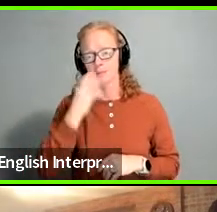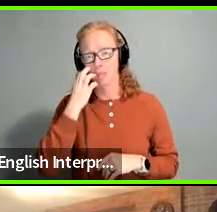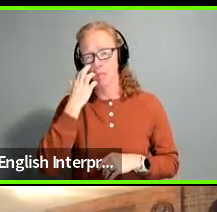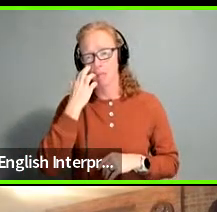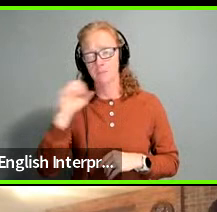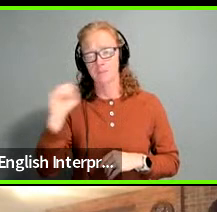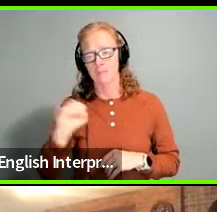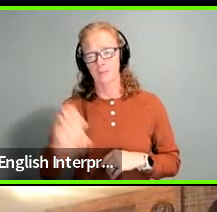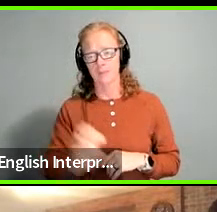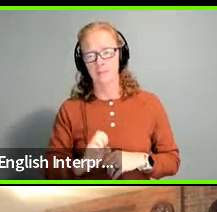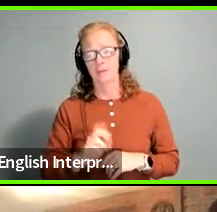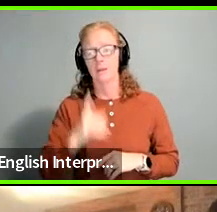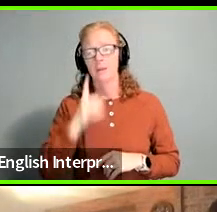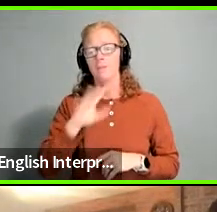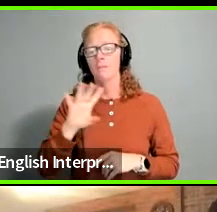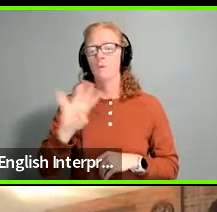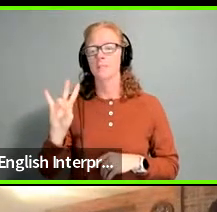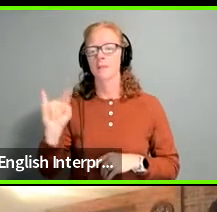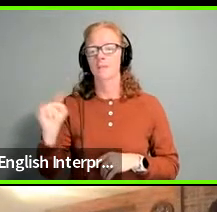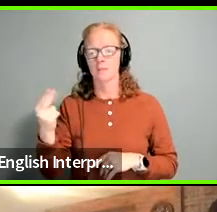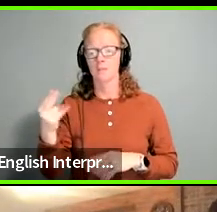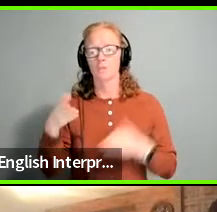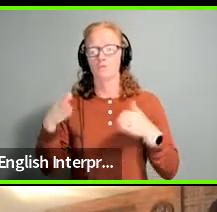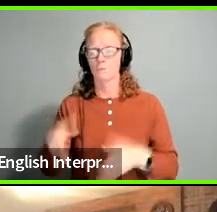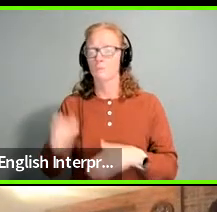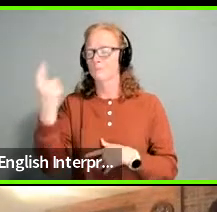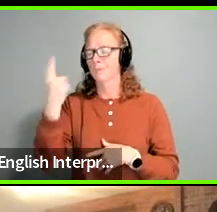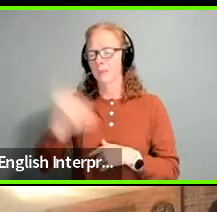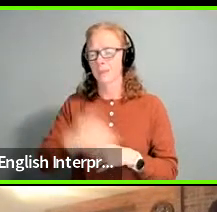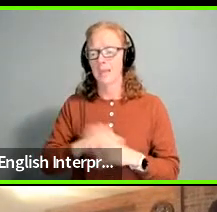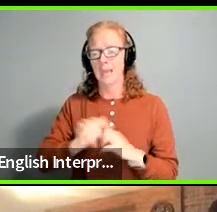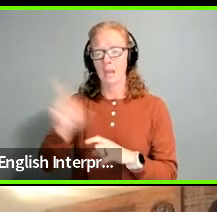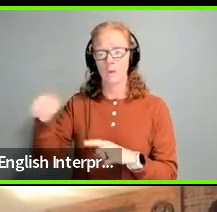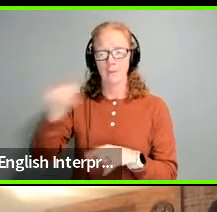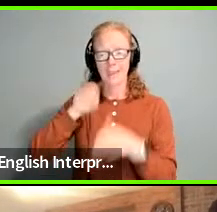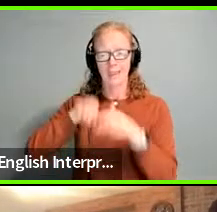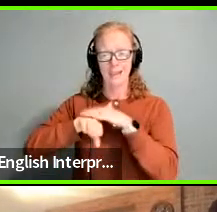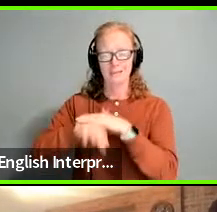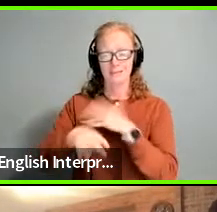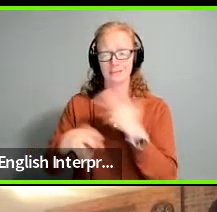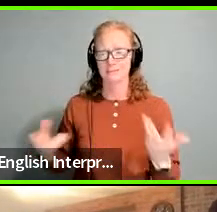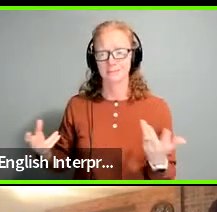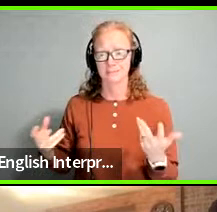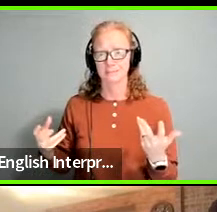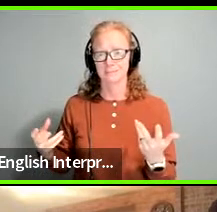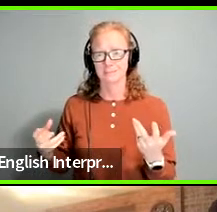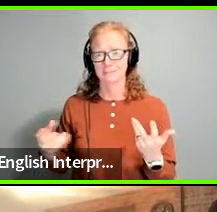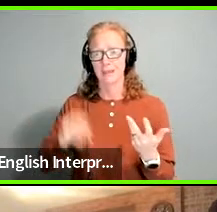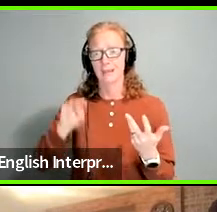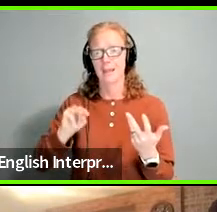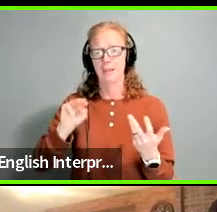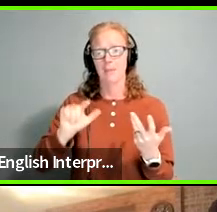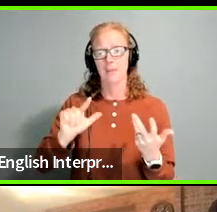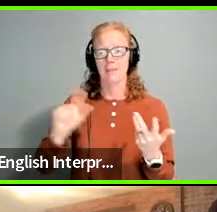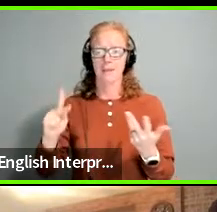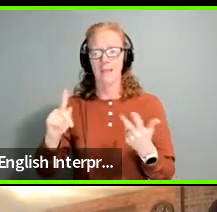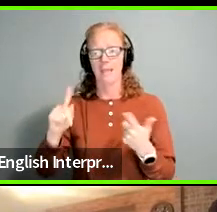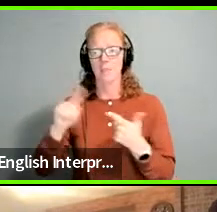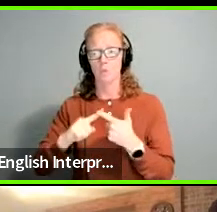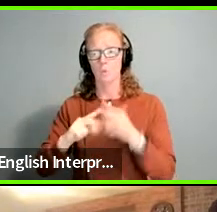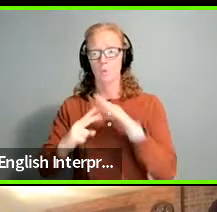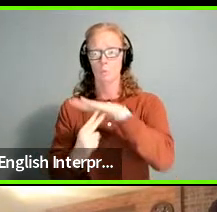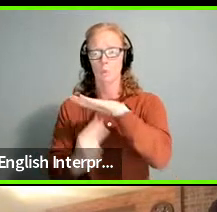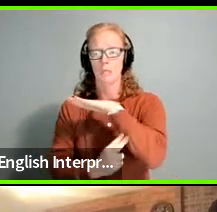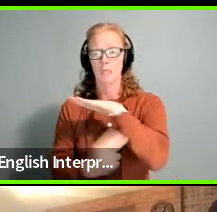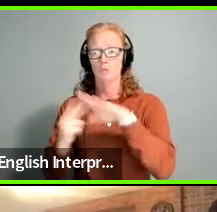from 47th Street or something. How are they going to get from MLK onto the bridge